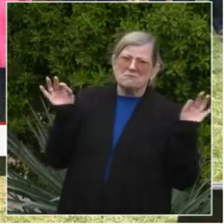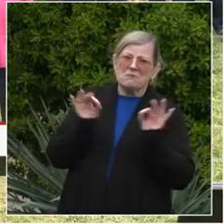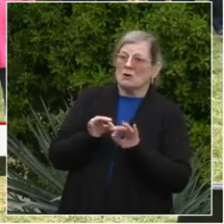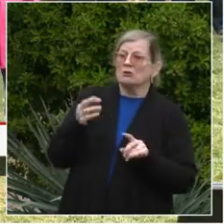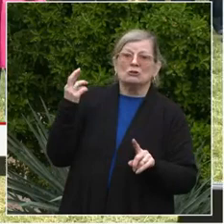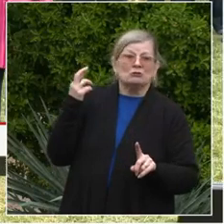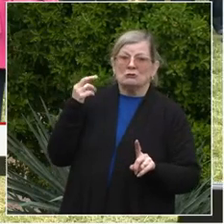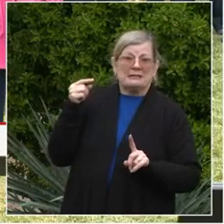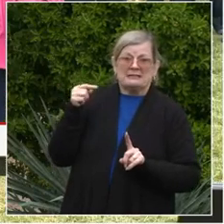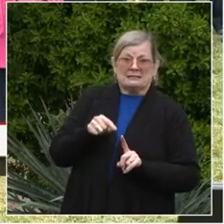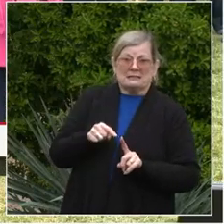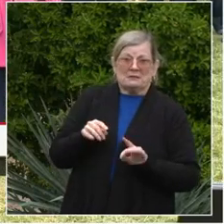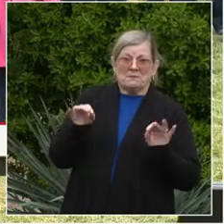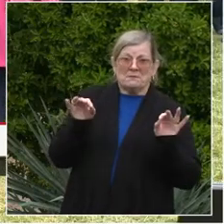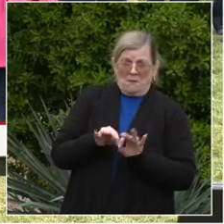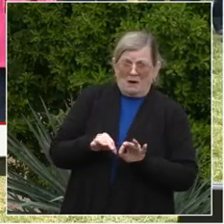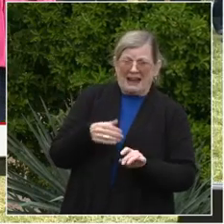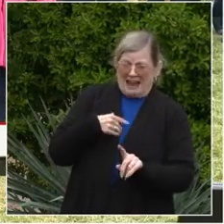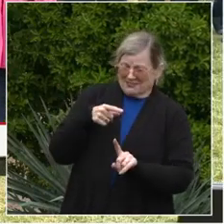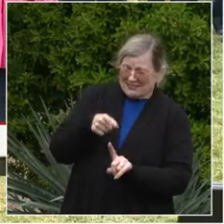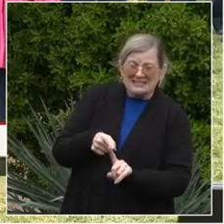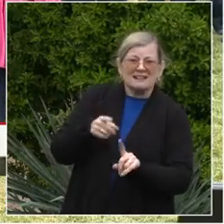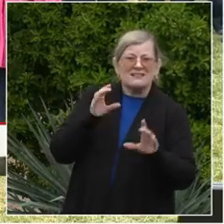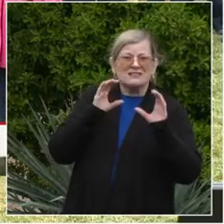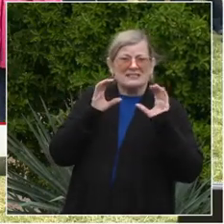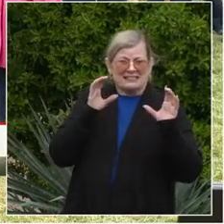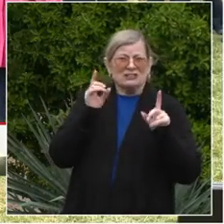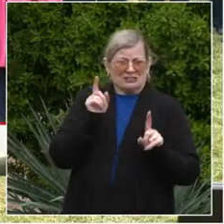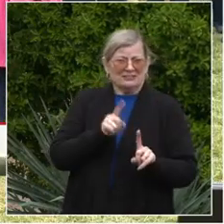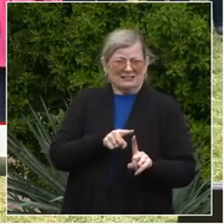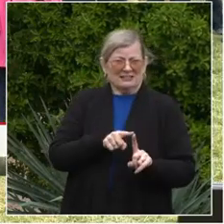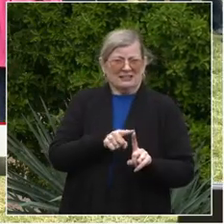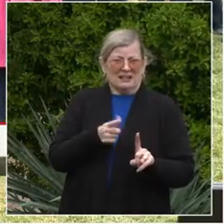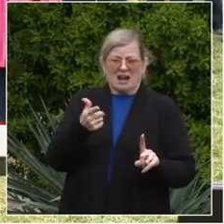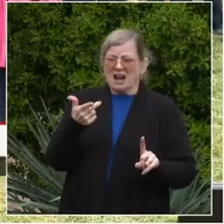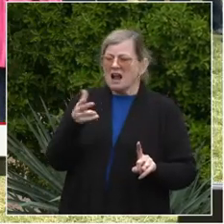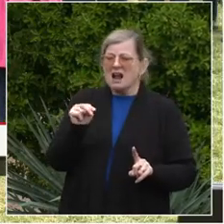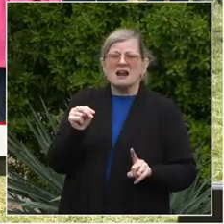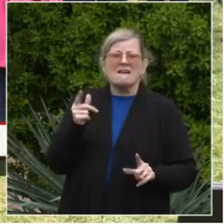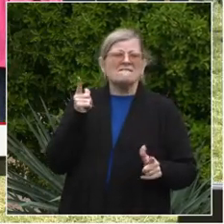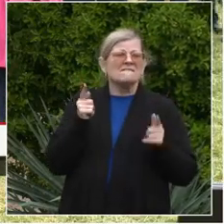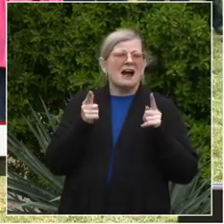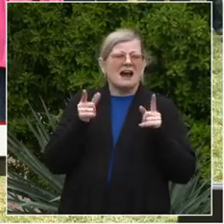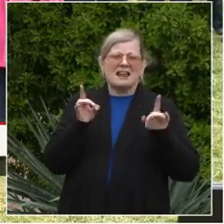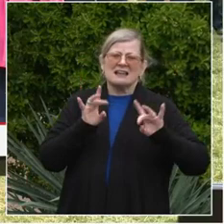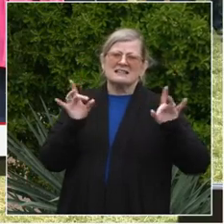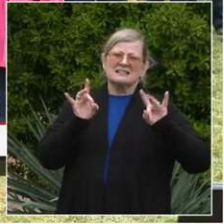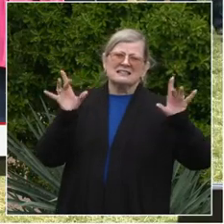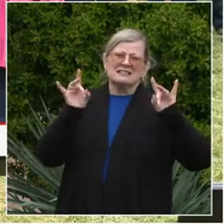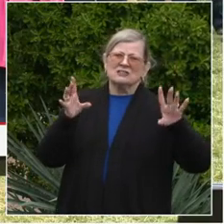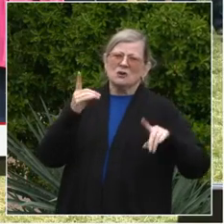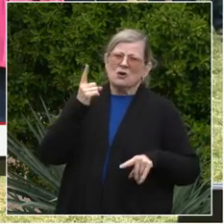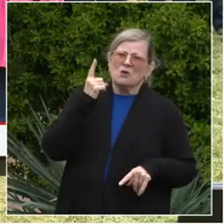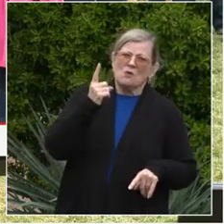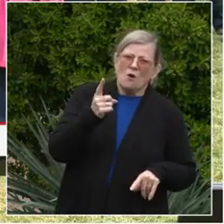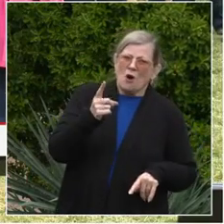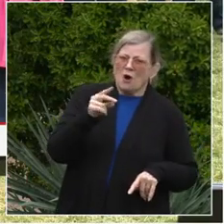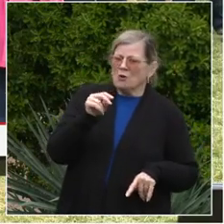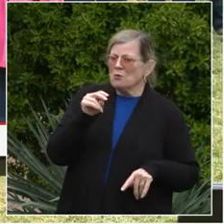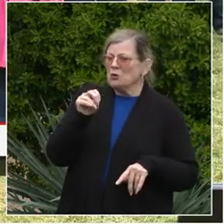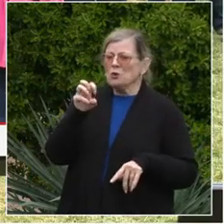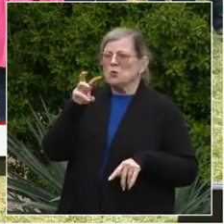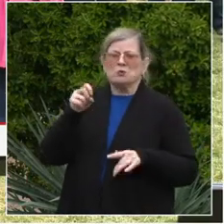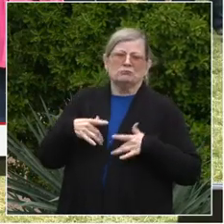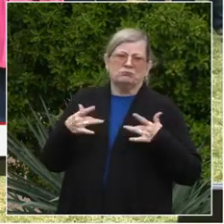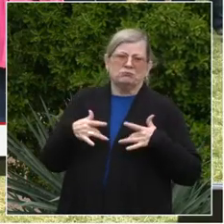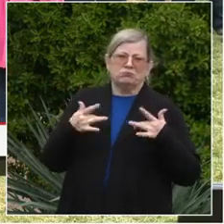why it's important to have that conversation across the board is because gun violence, when you talk about guns, I think one of the news media stations did an image